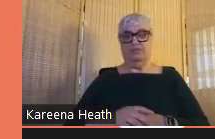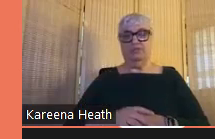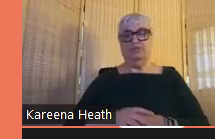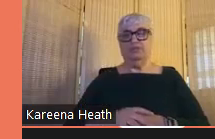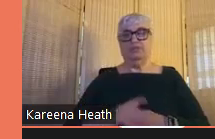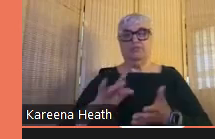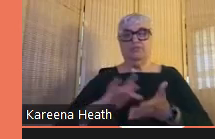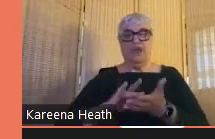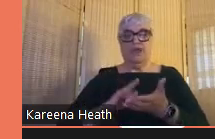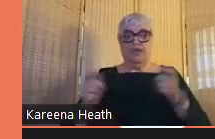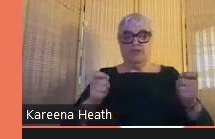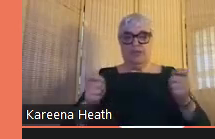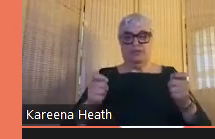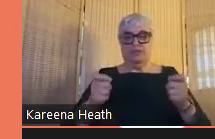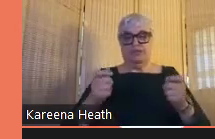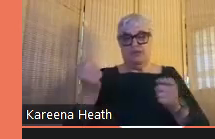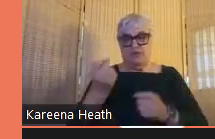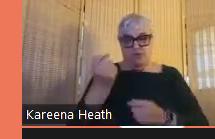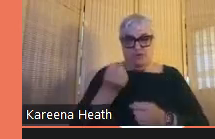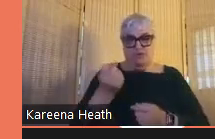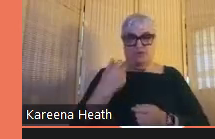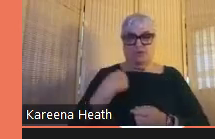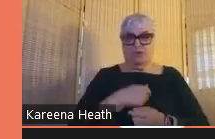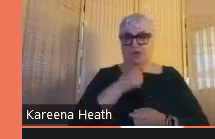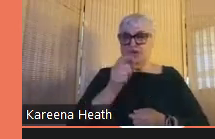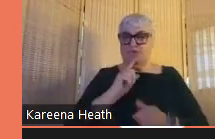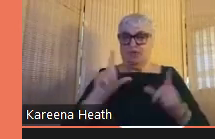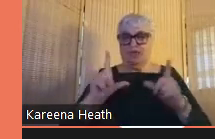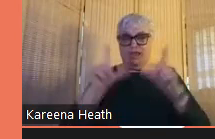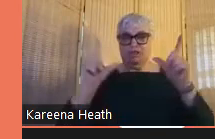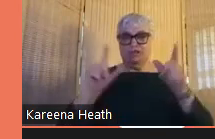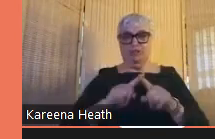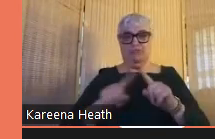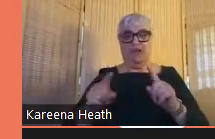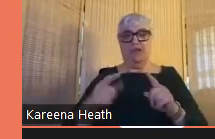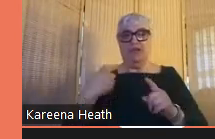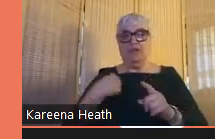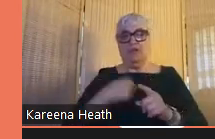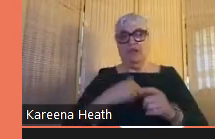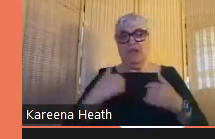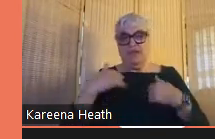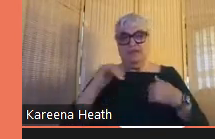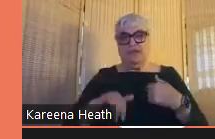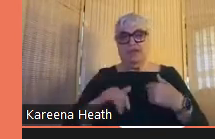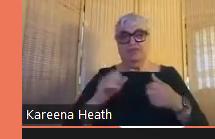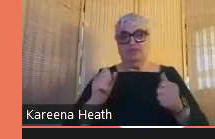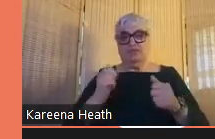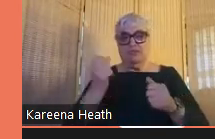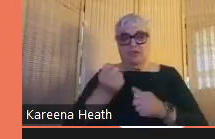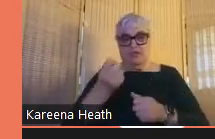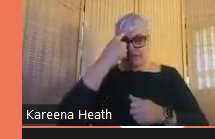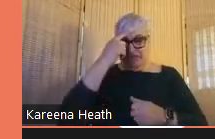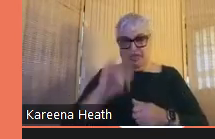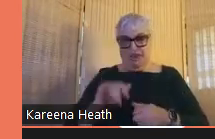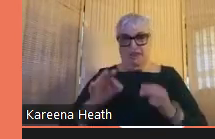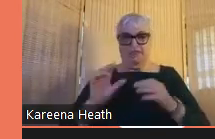managed as kind of a placeholder. That is not something that we currently license, but the nice thing about this structure is it leaves a placeholder for that. So if